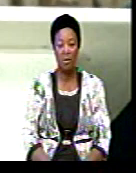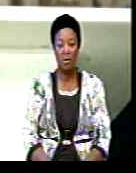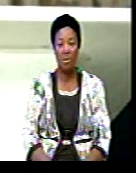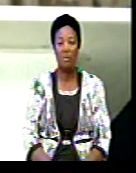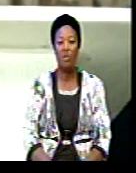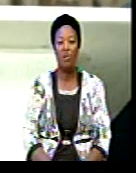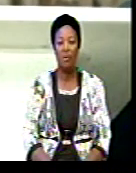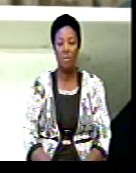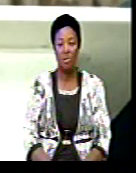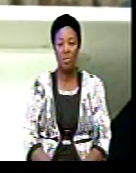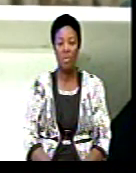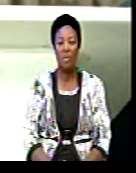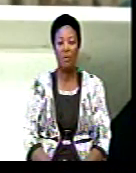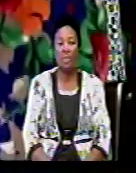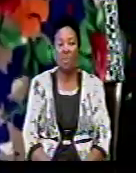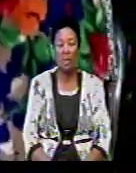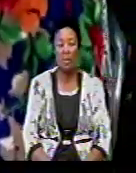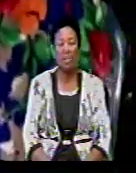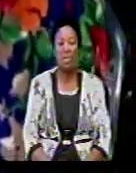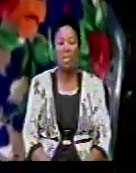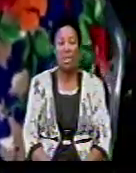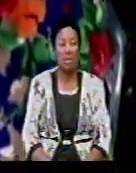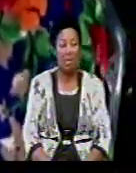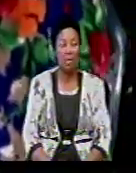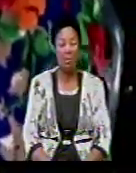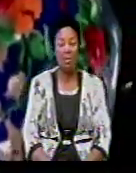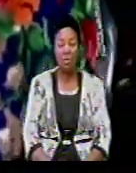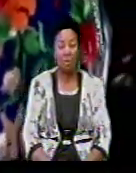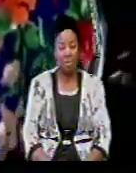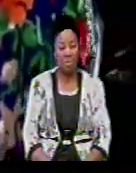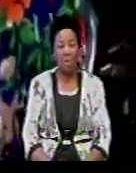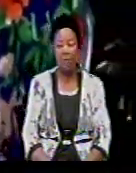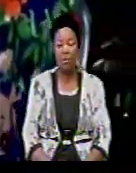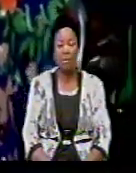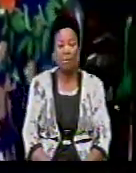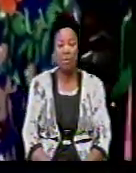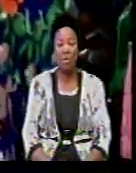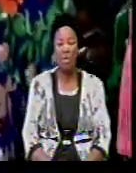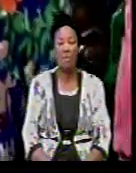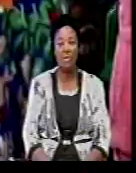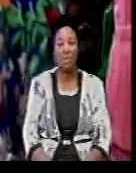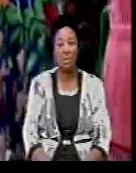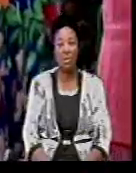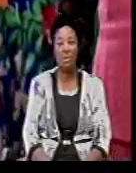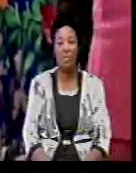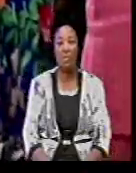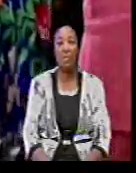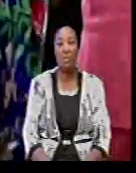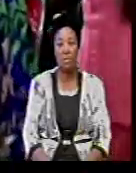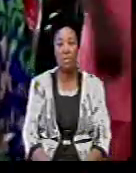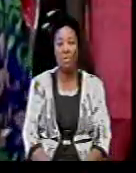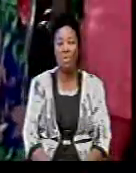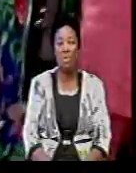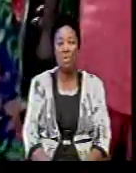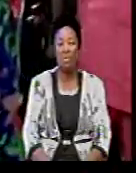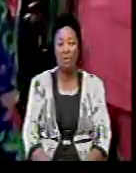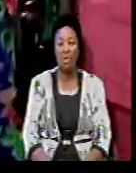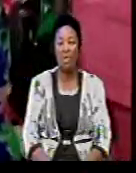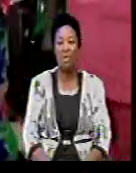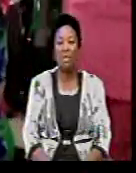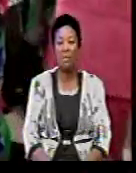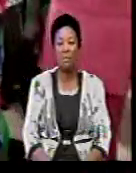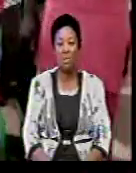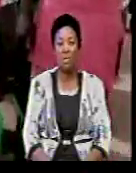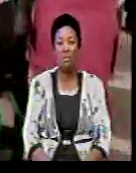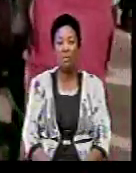Touch this my father. Wherever they are, the hand of God is long enough to touch them. Touch me,